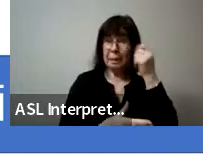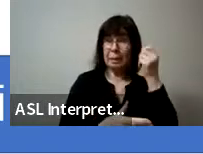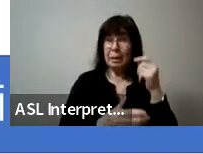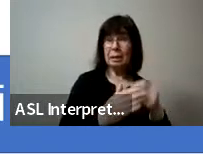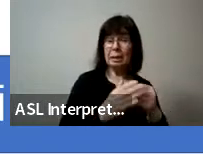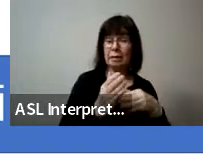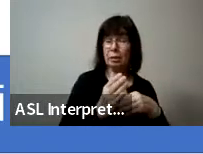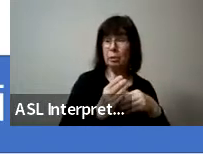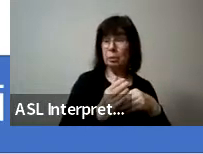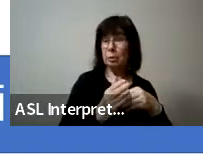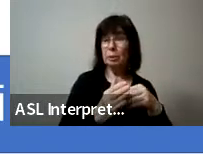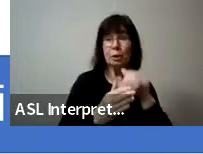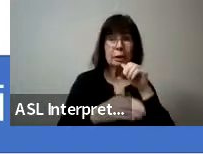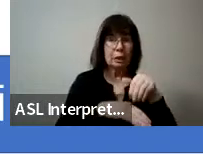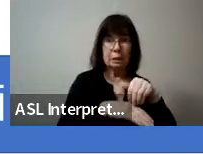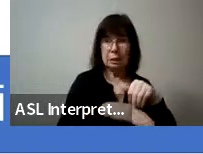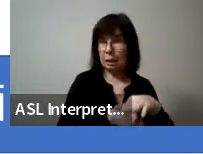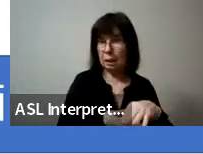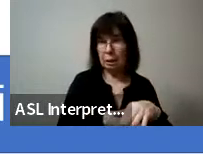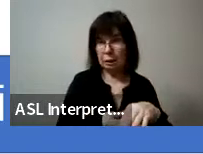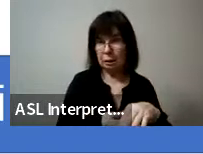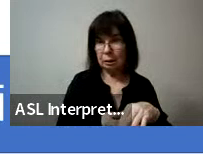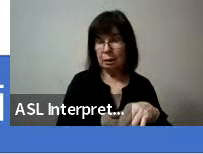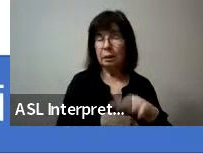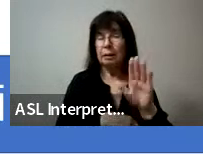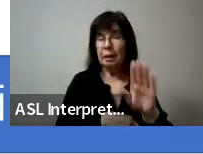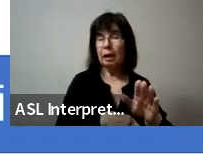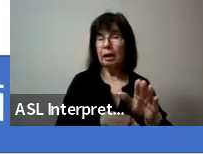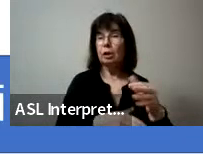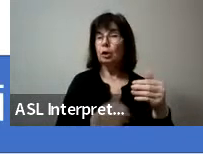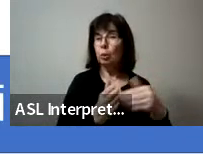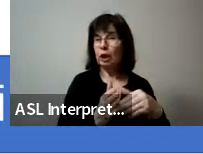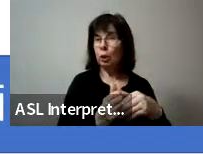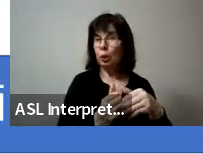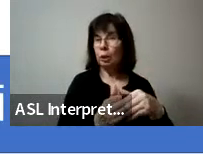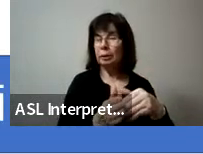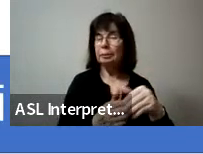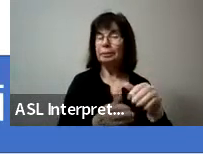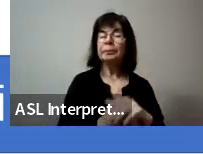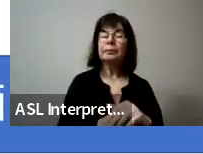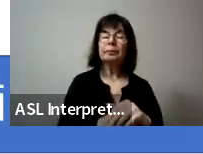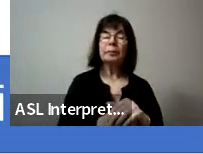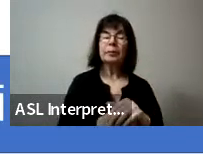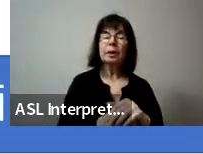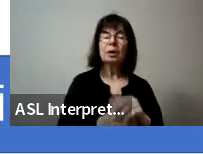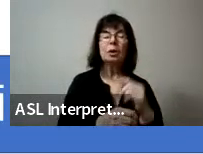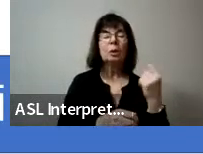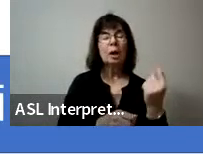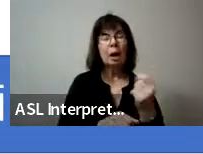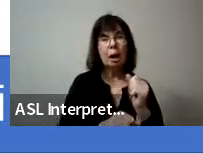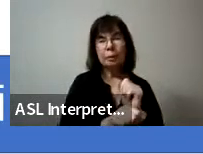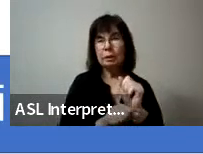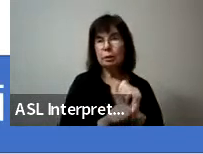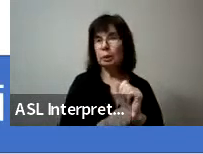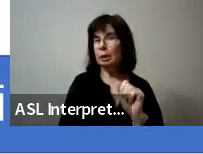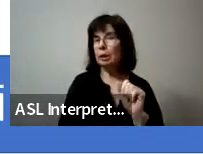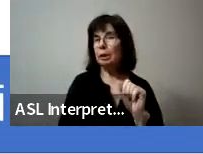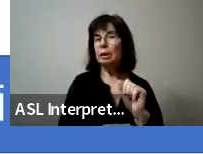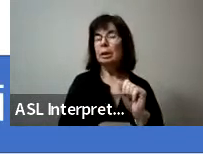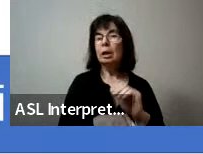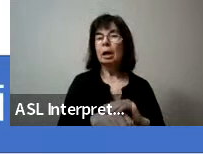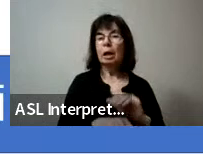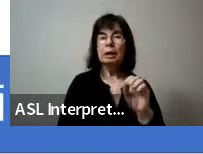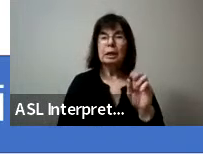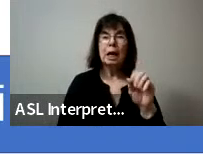not submitting the renewals, we are working on we always work on updating our public website at